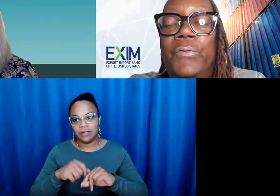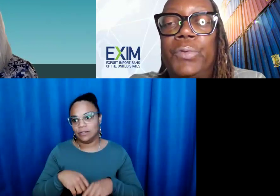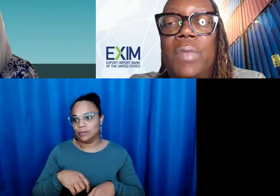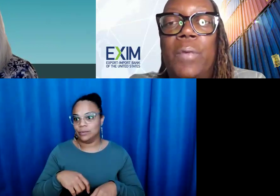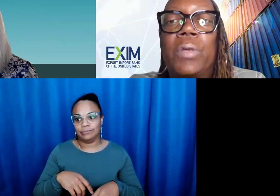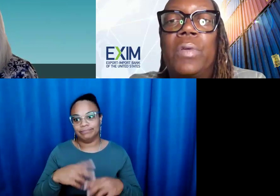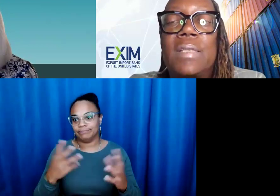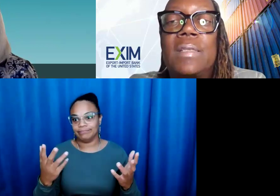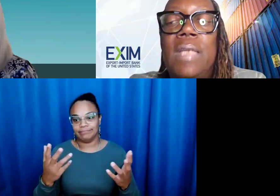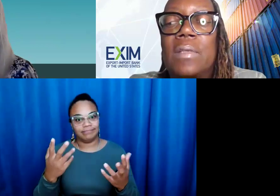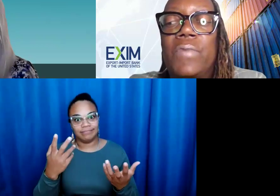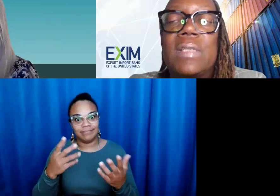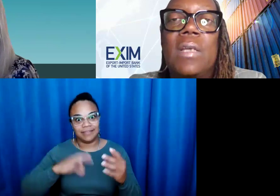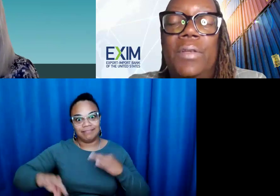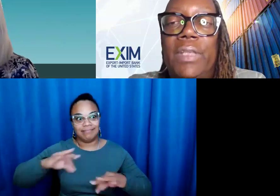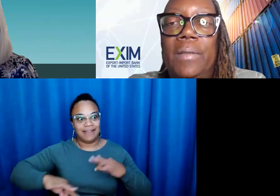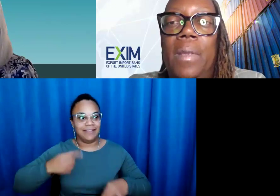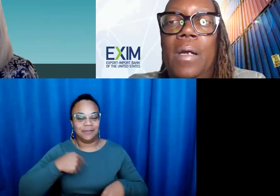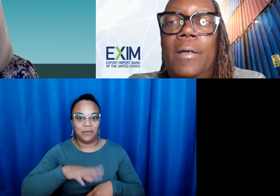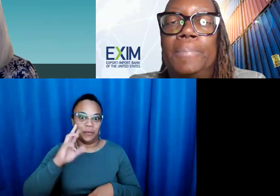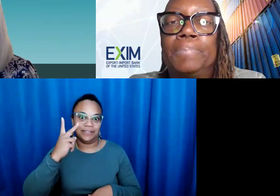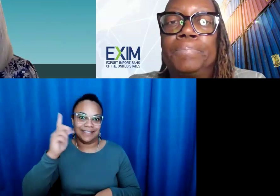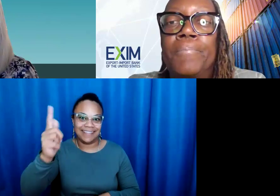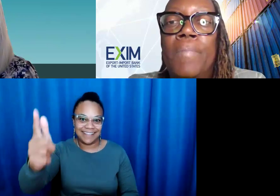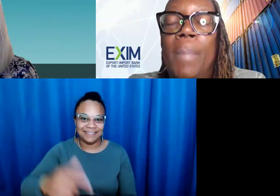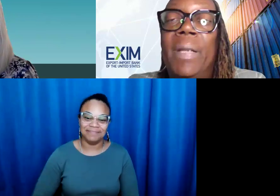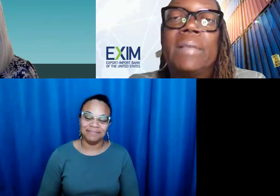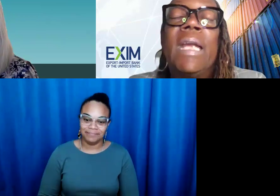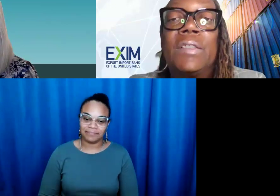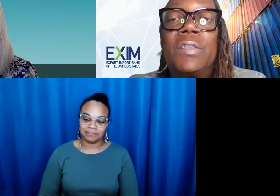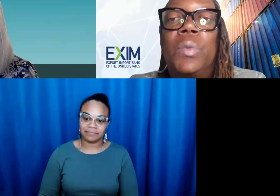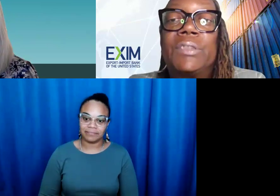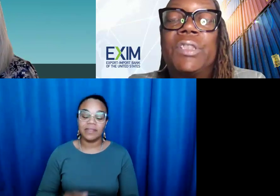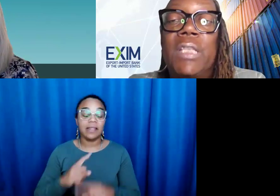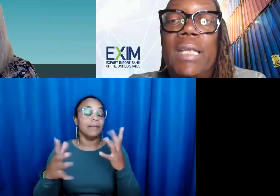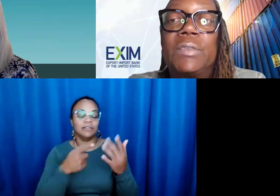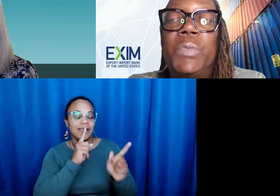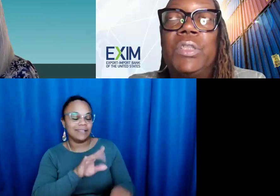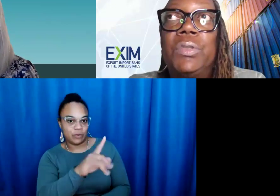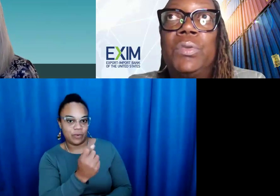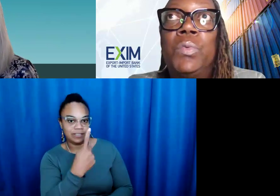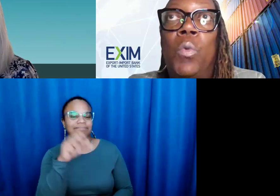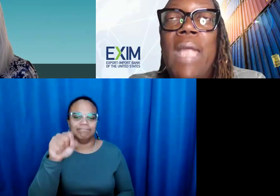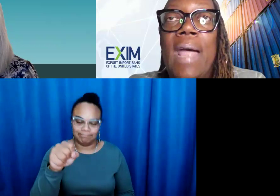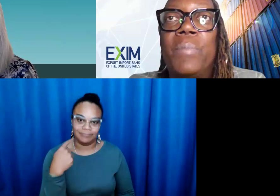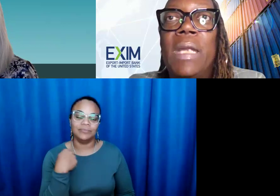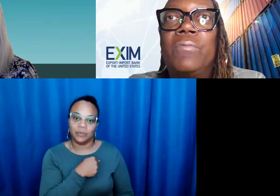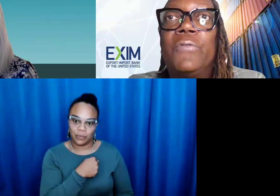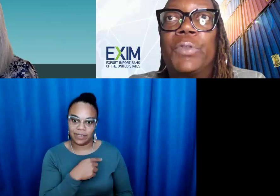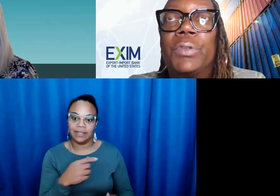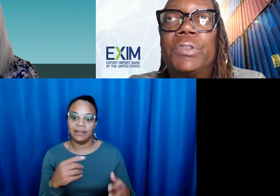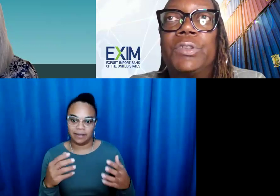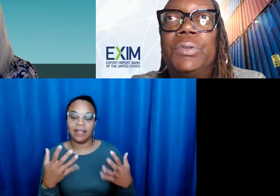the fruit that we're going to see as a result of it. But to answer the question, yes, we do, or we have